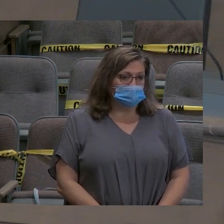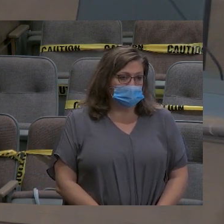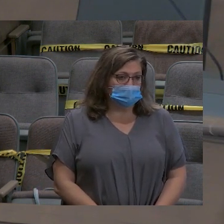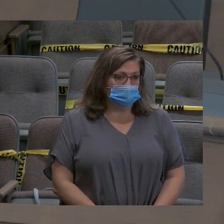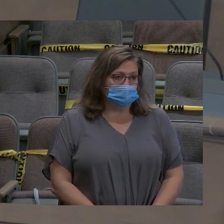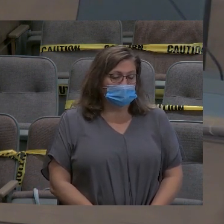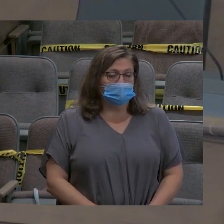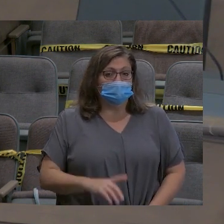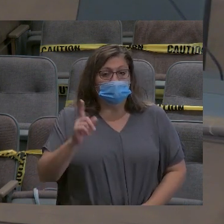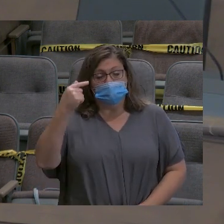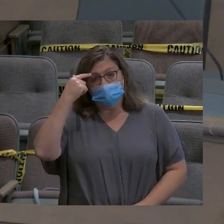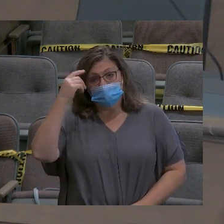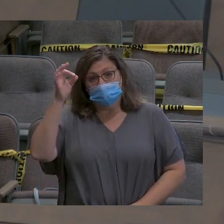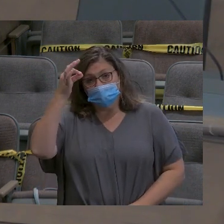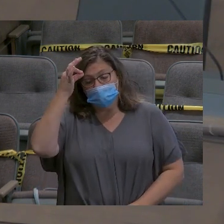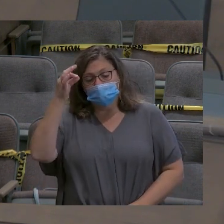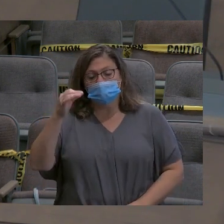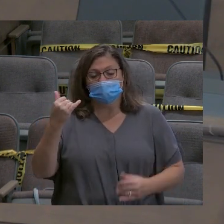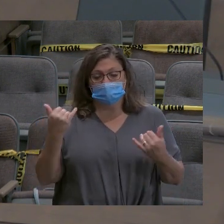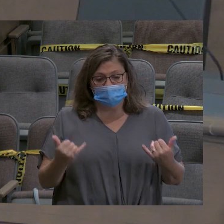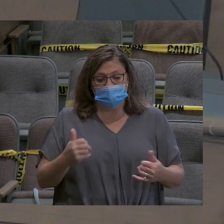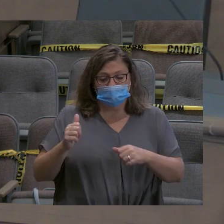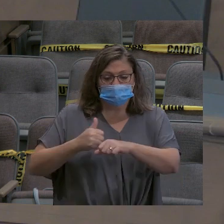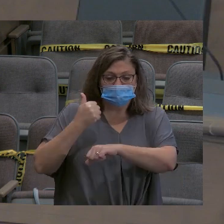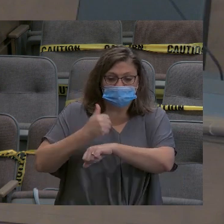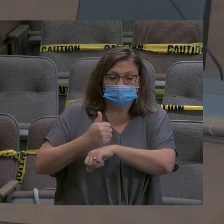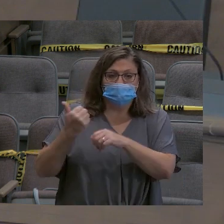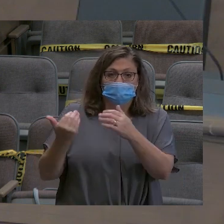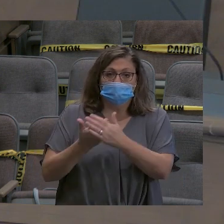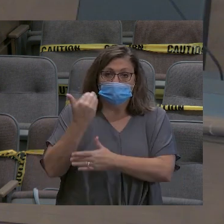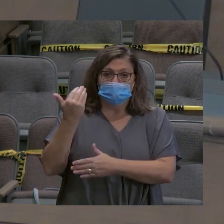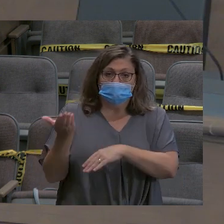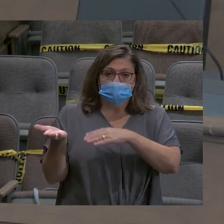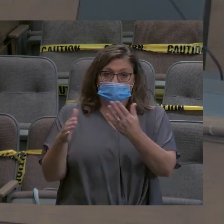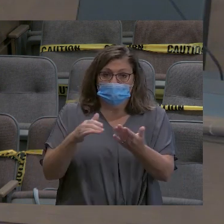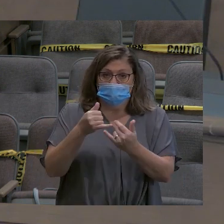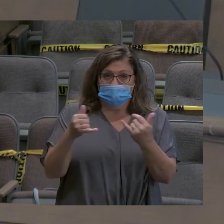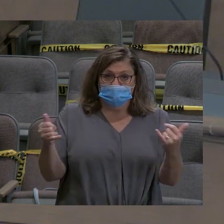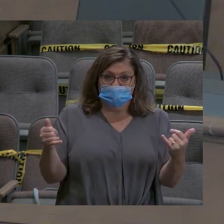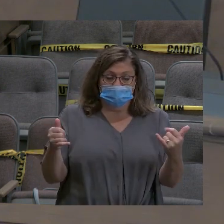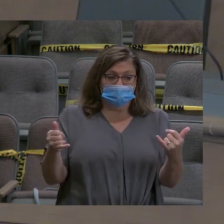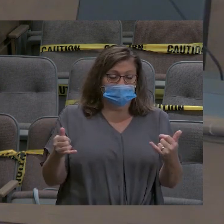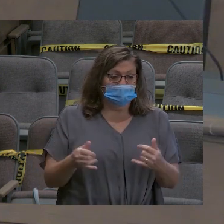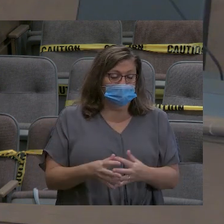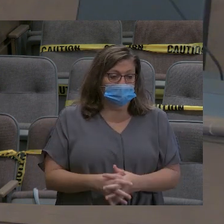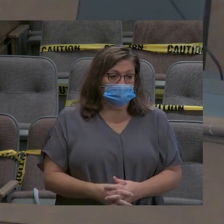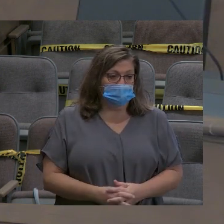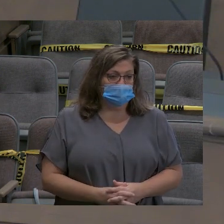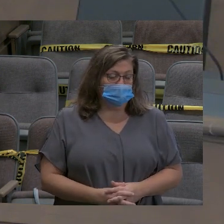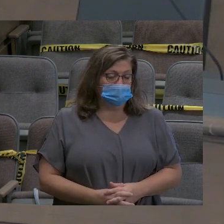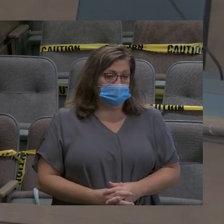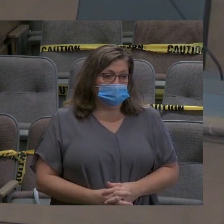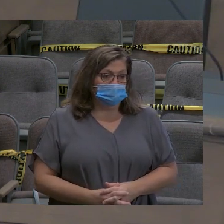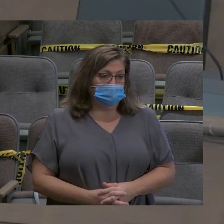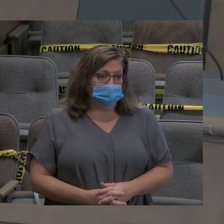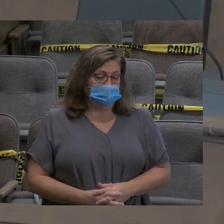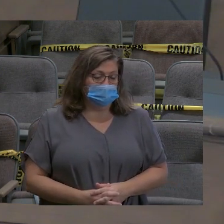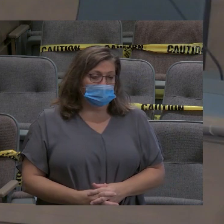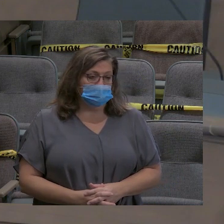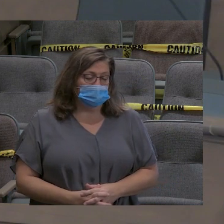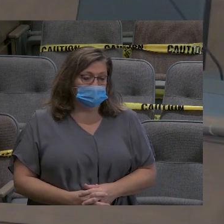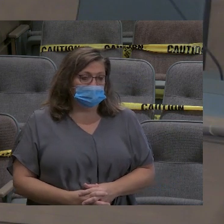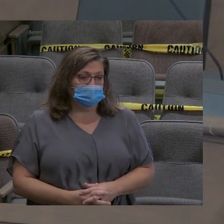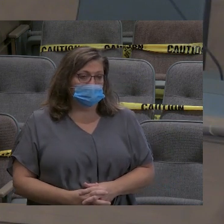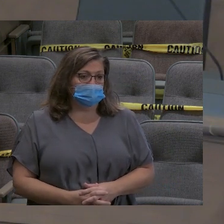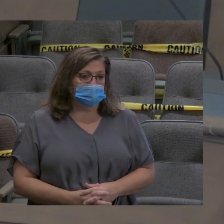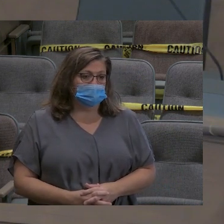set a new deadline, which was originally 2 more months. We have